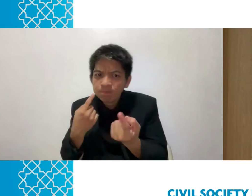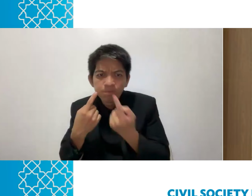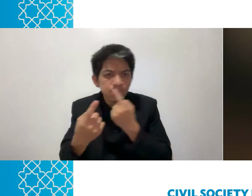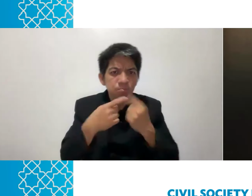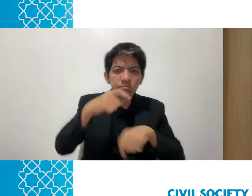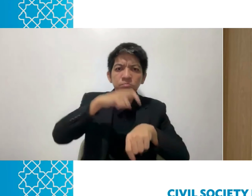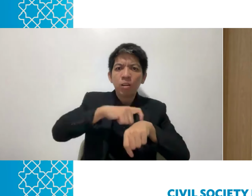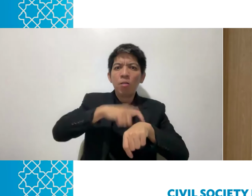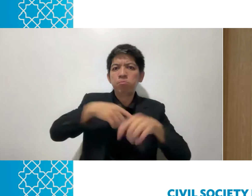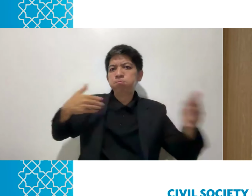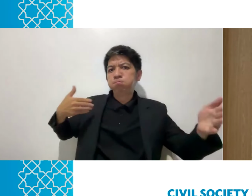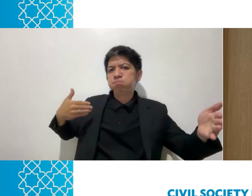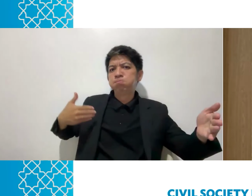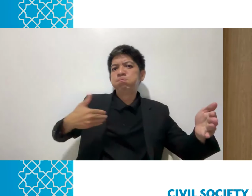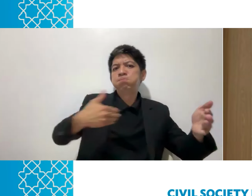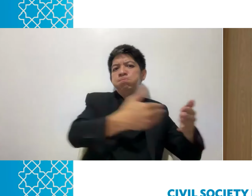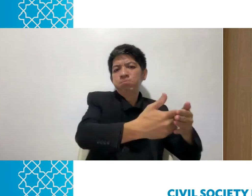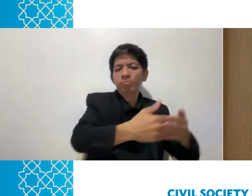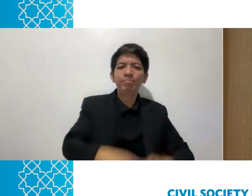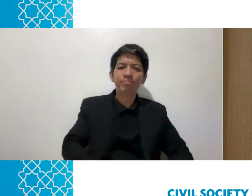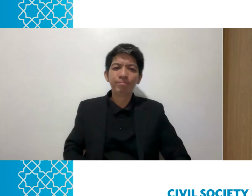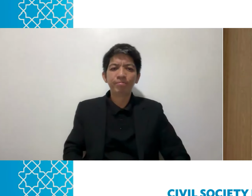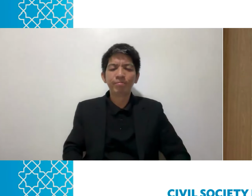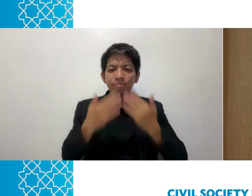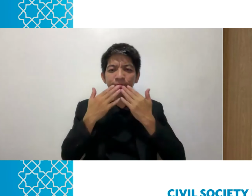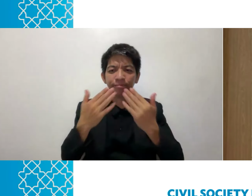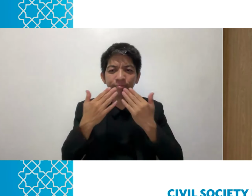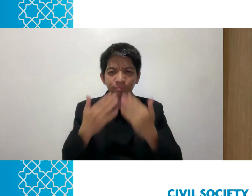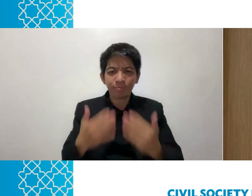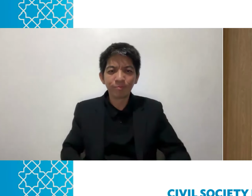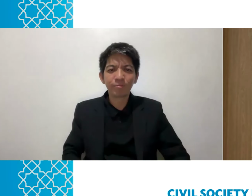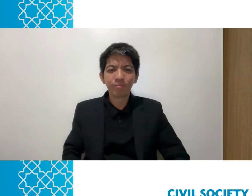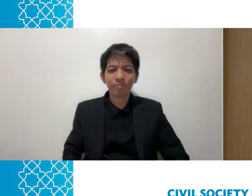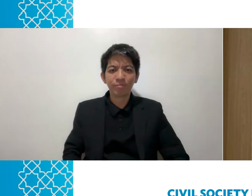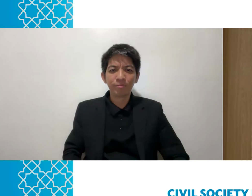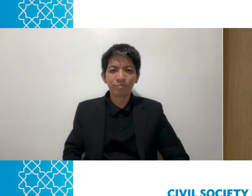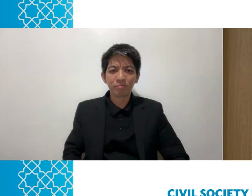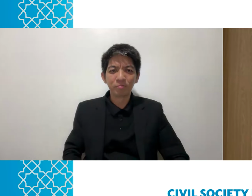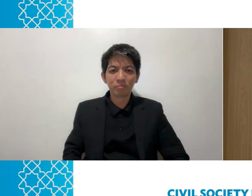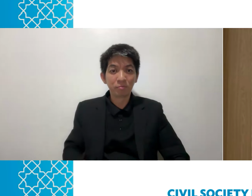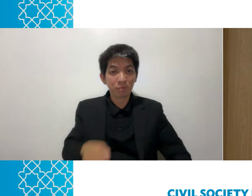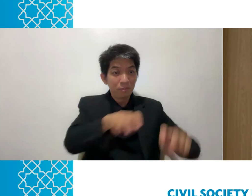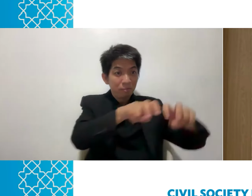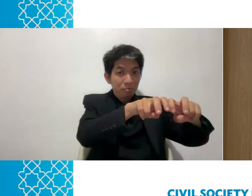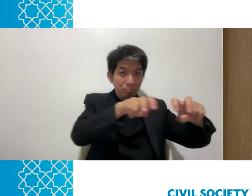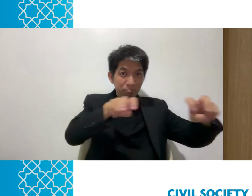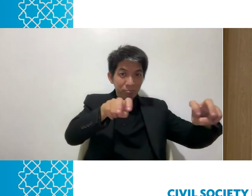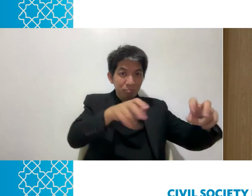Thank you. It sounds like, in fact, the panel and the audience share a lot of agreement.